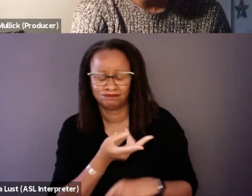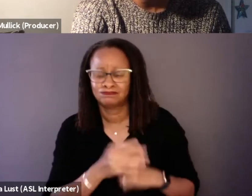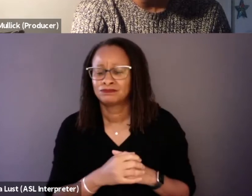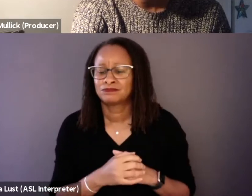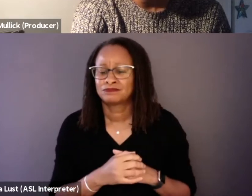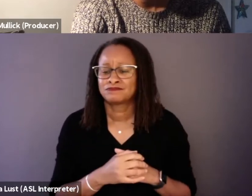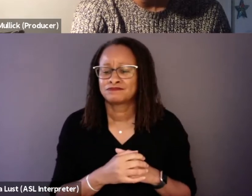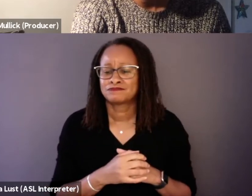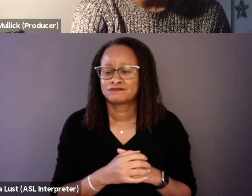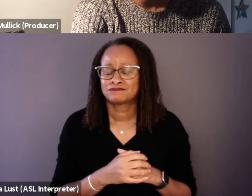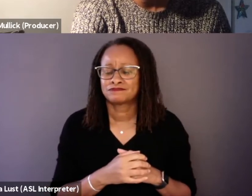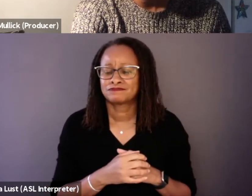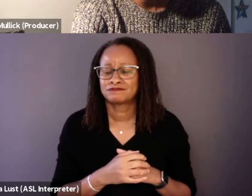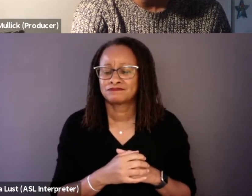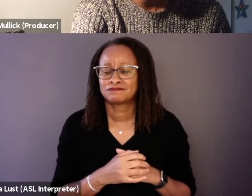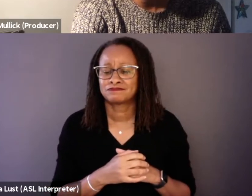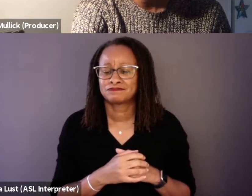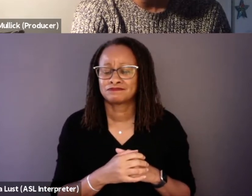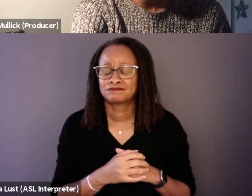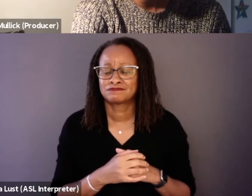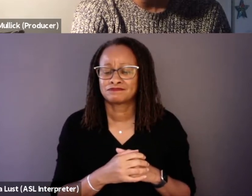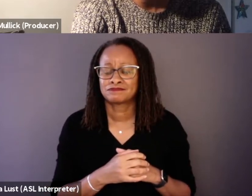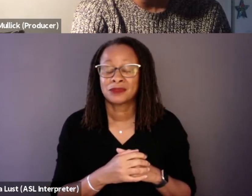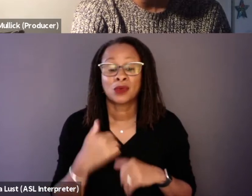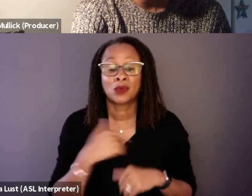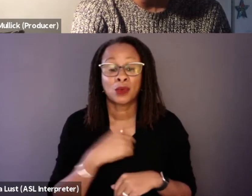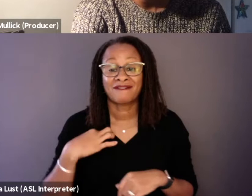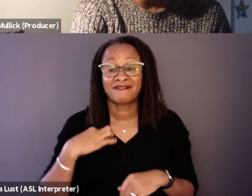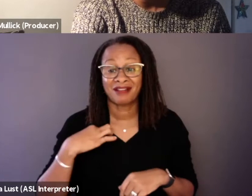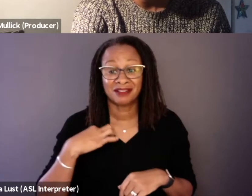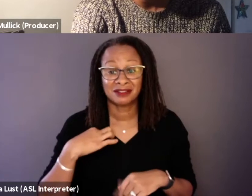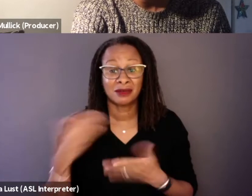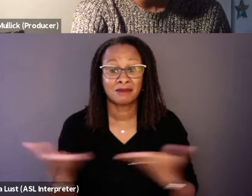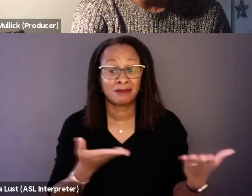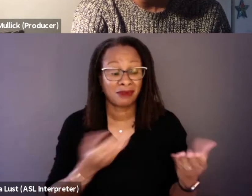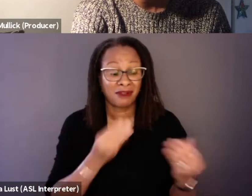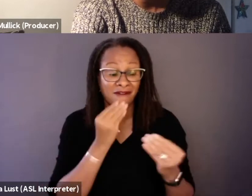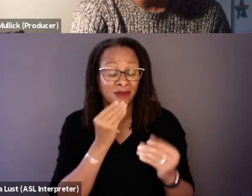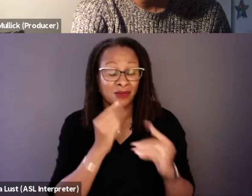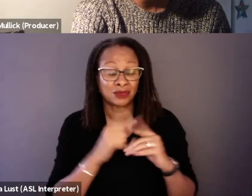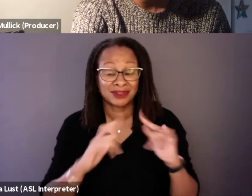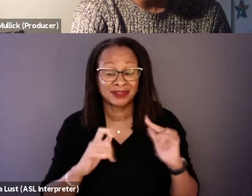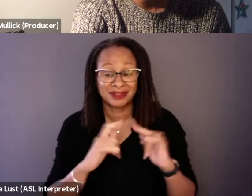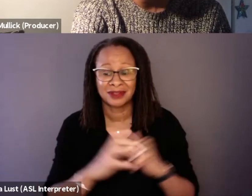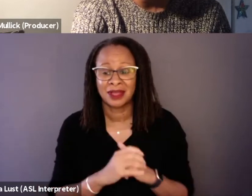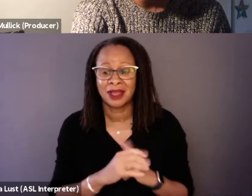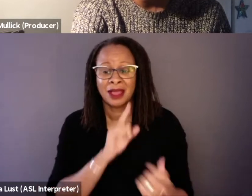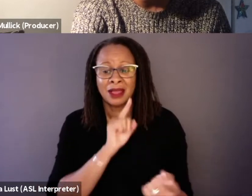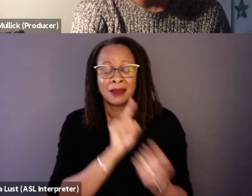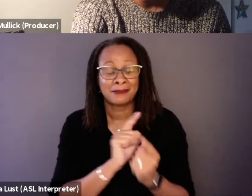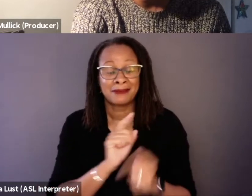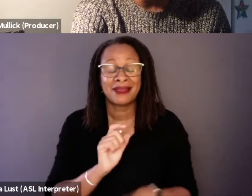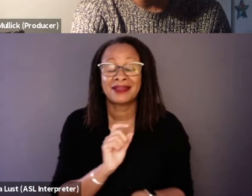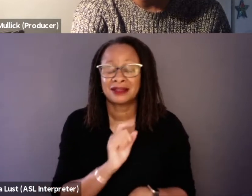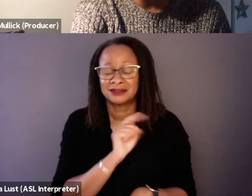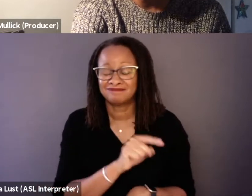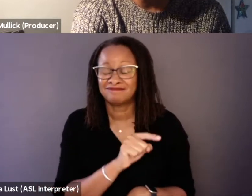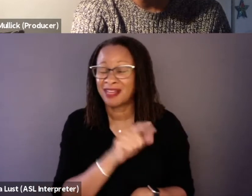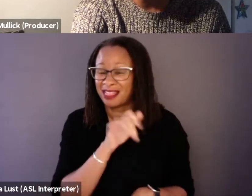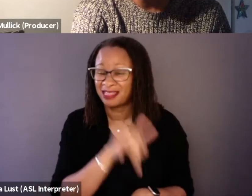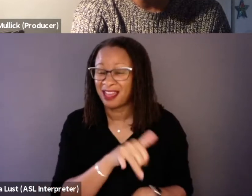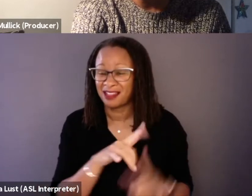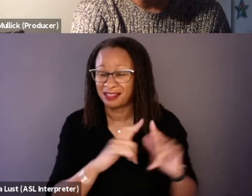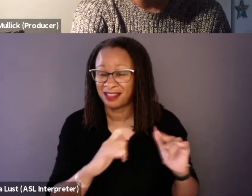When we volunteering food in the camp, we met him, Shaista, on there, and